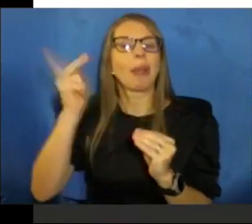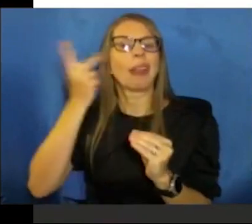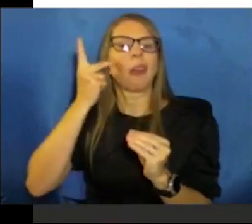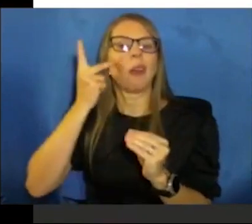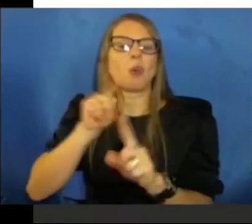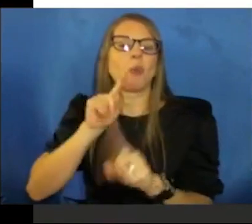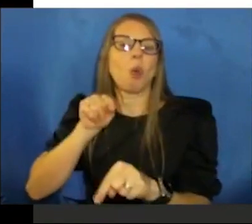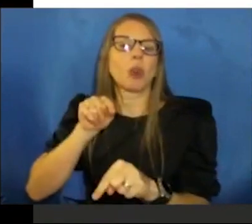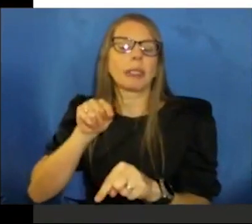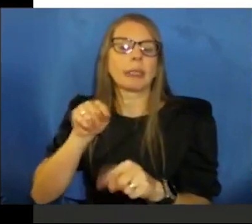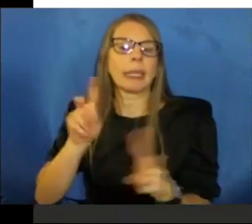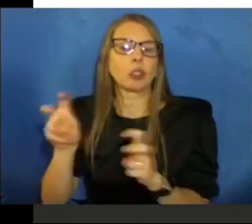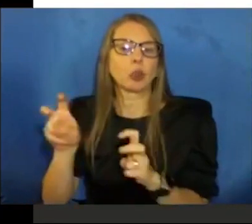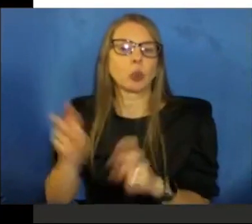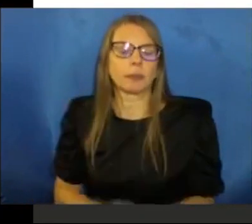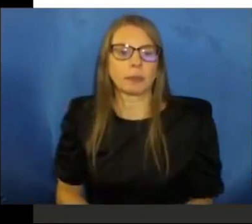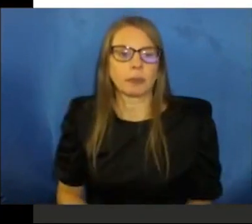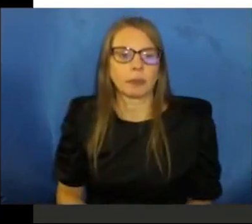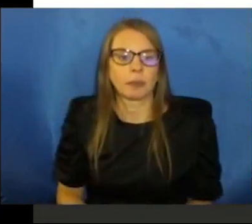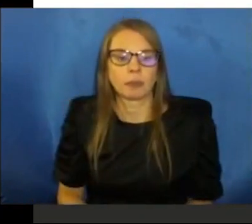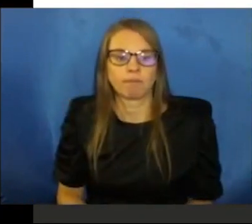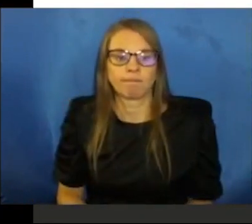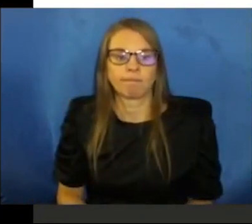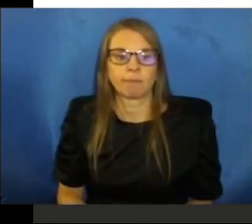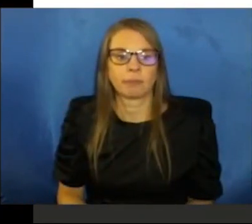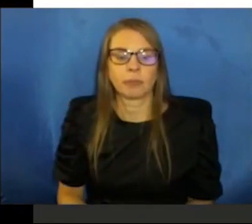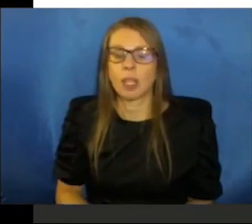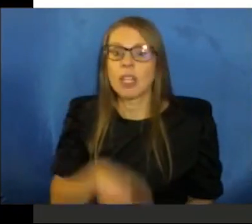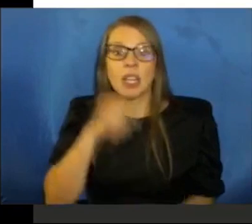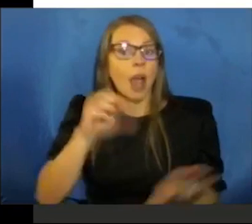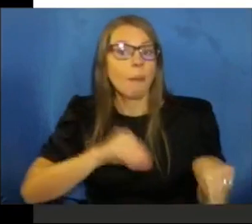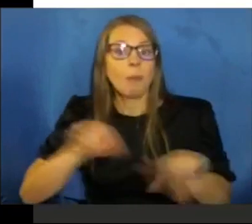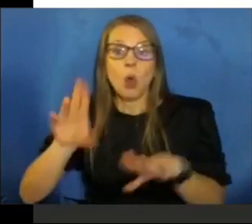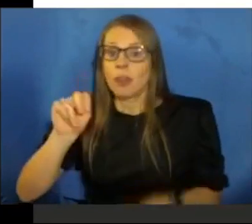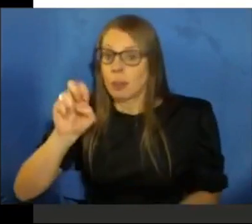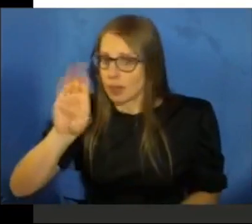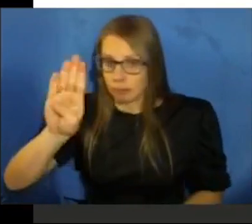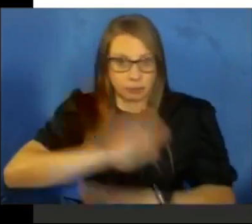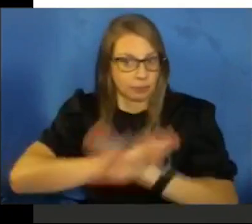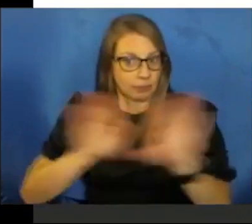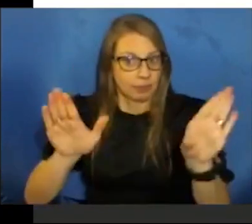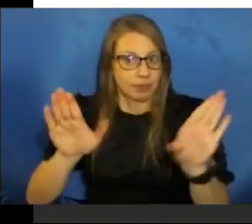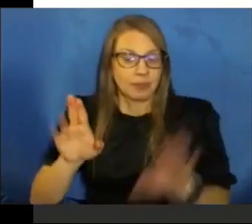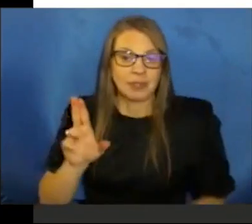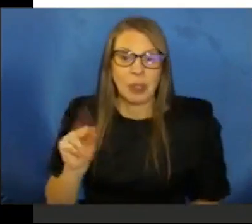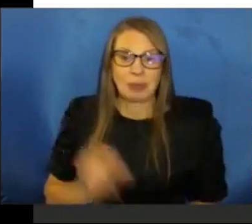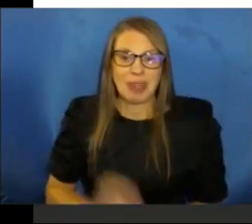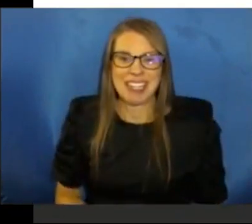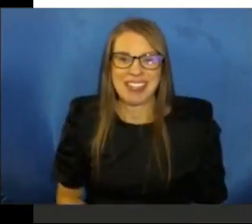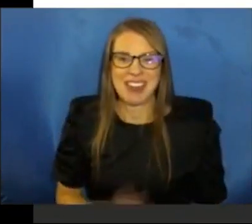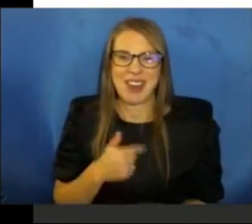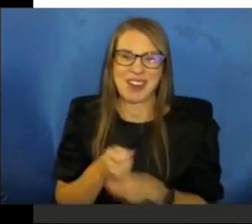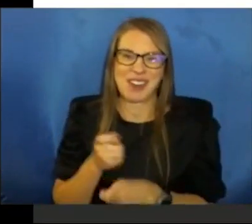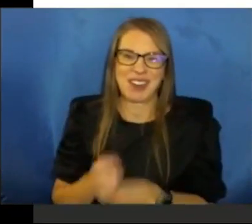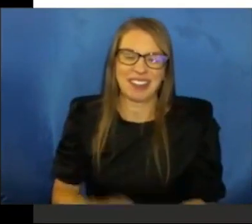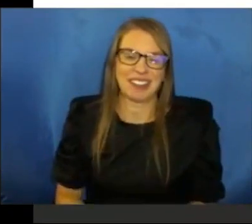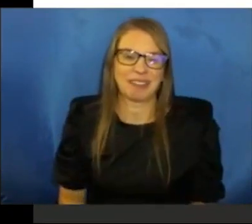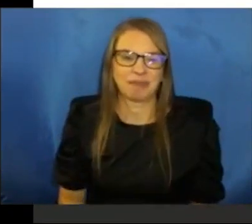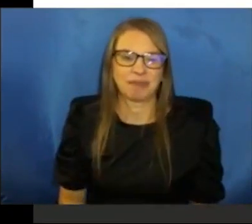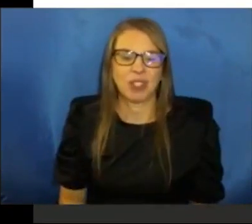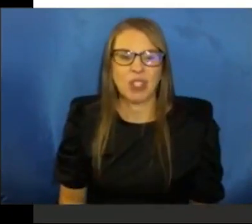Omaha reporting, and I don't know, do you have other? Yeah, I mean, I think that the professional medical answer is it's not a medical issue, it's more